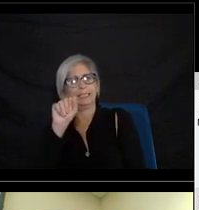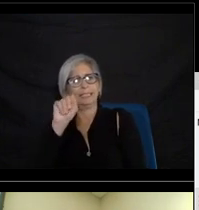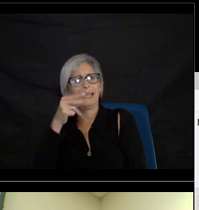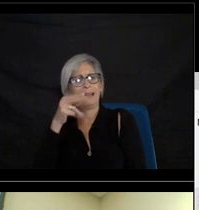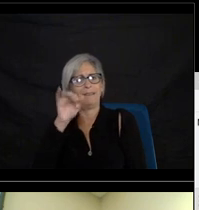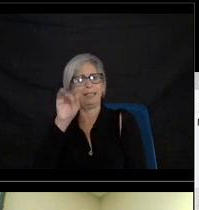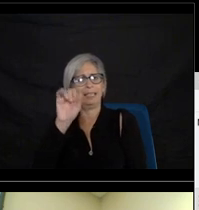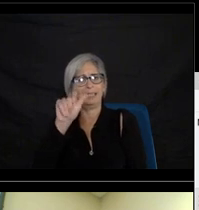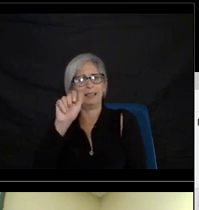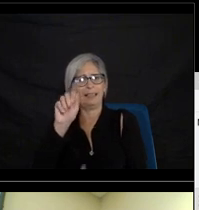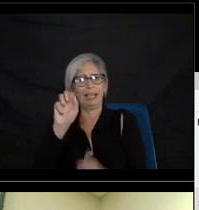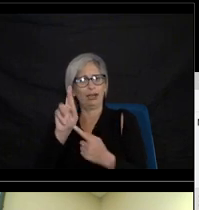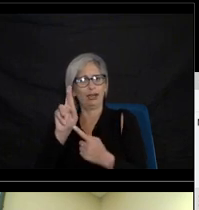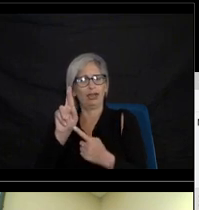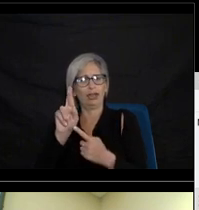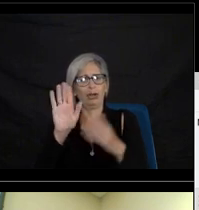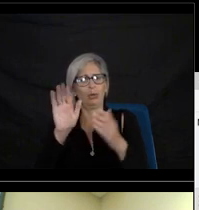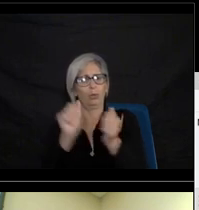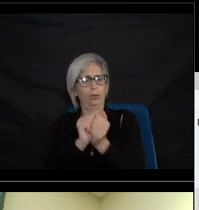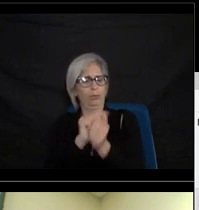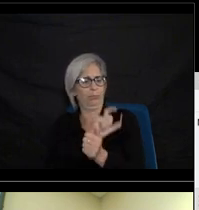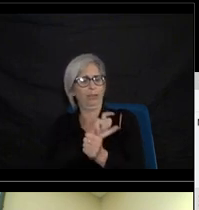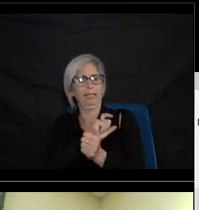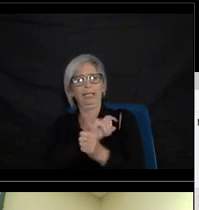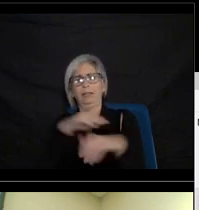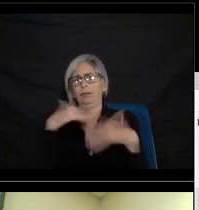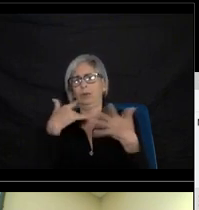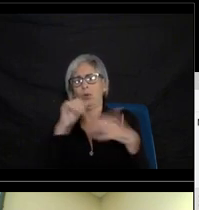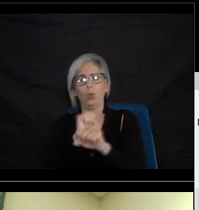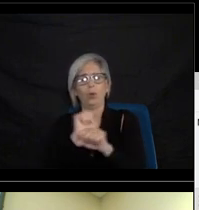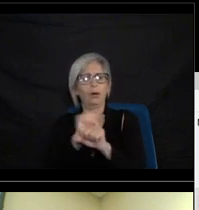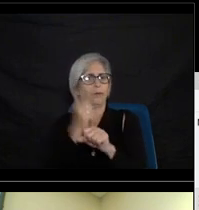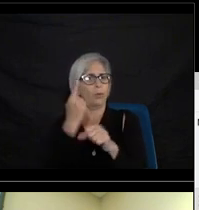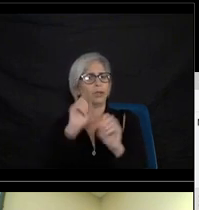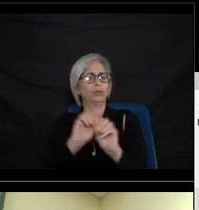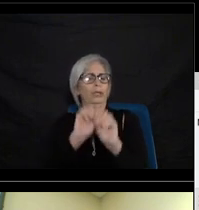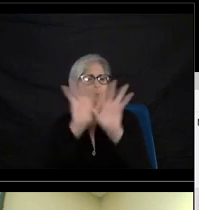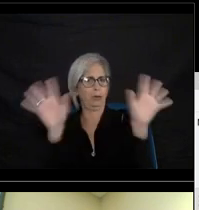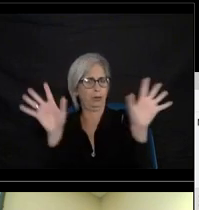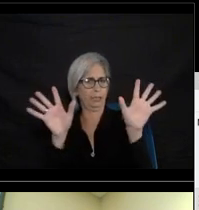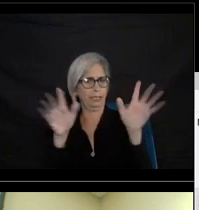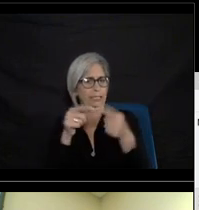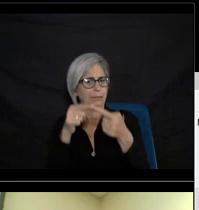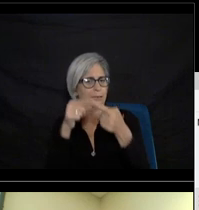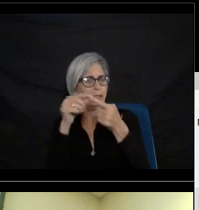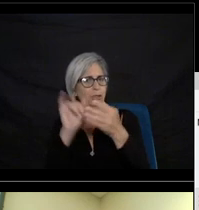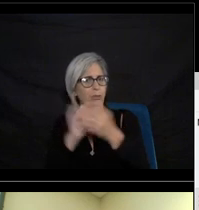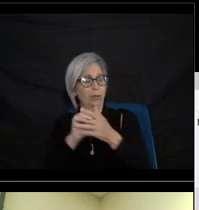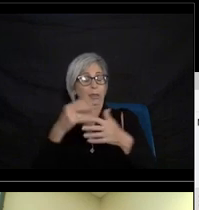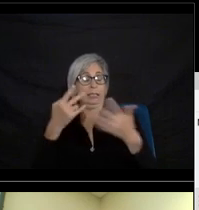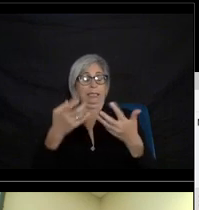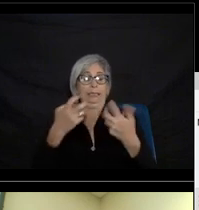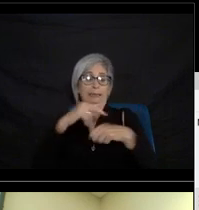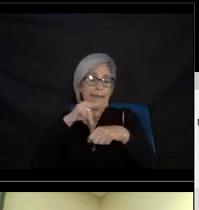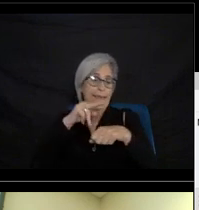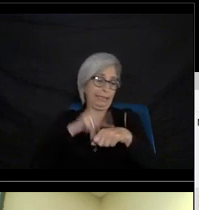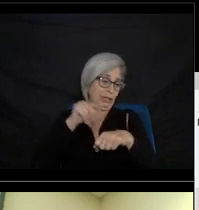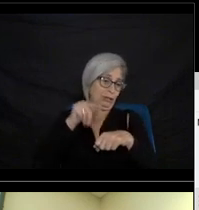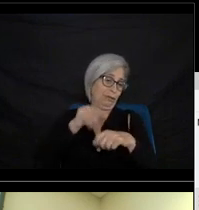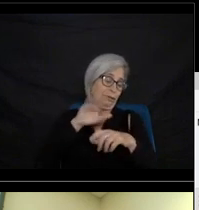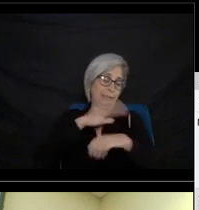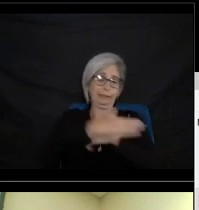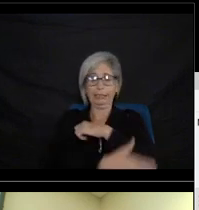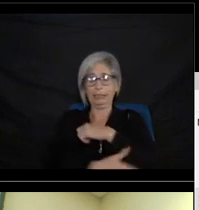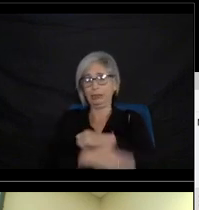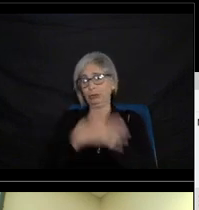with the rest of our police department, for their continued work to maintain transparency, especially in the heightened nature of our country